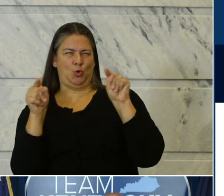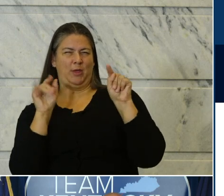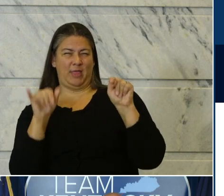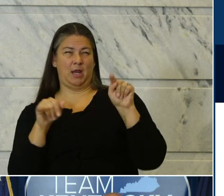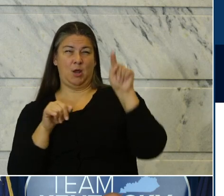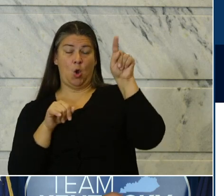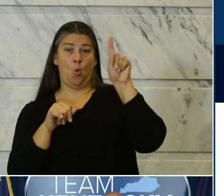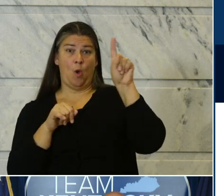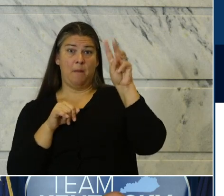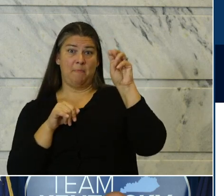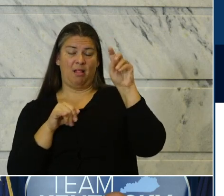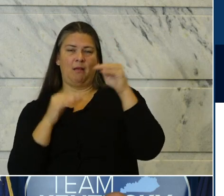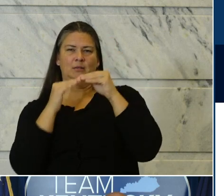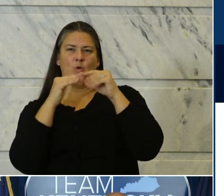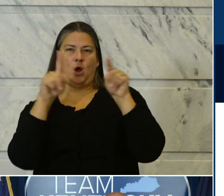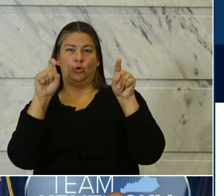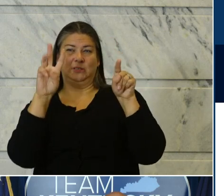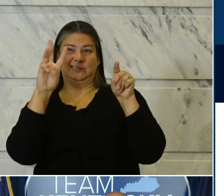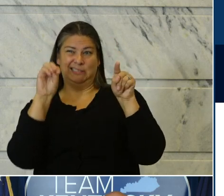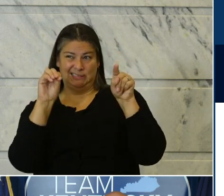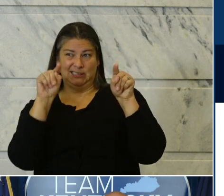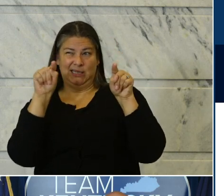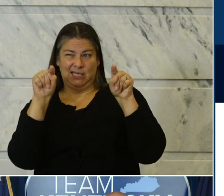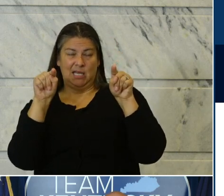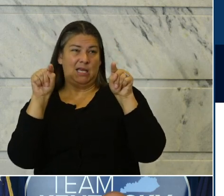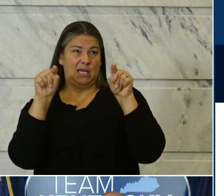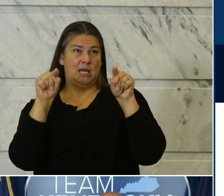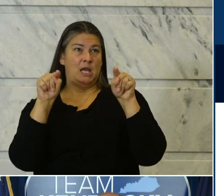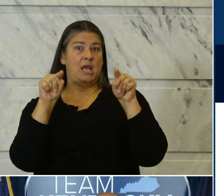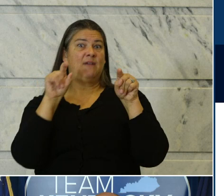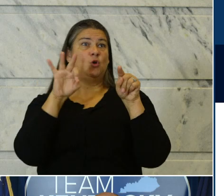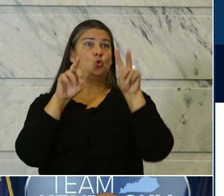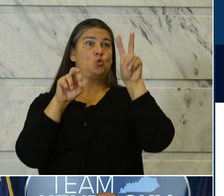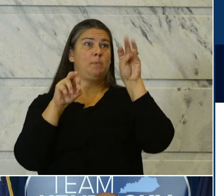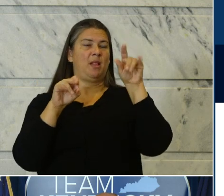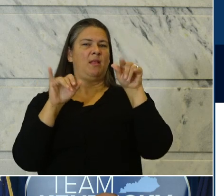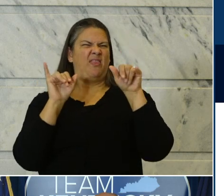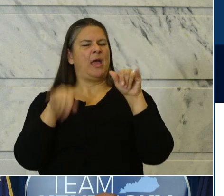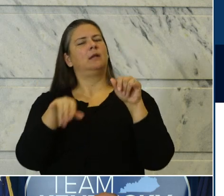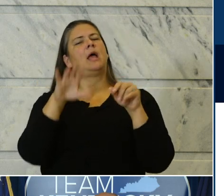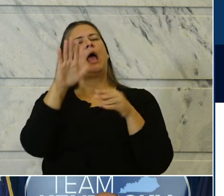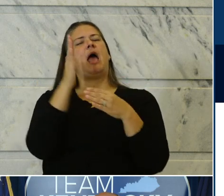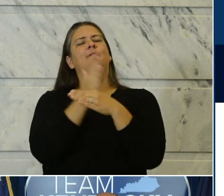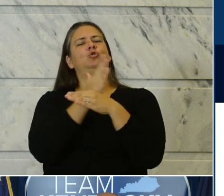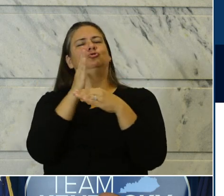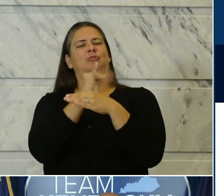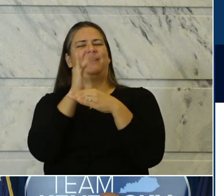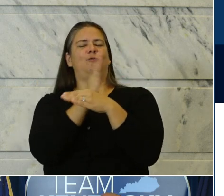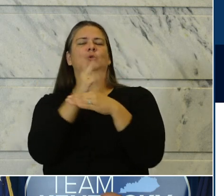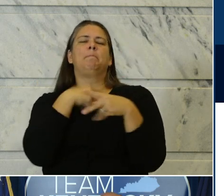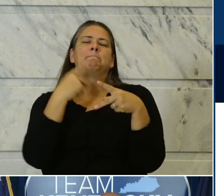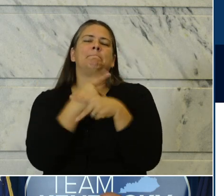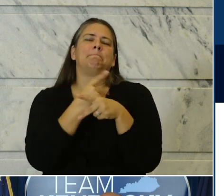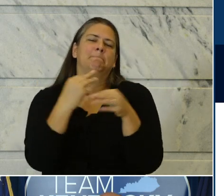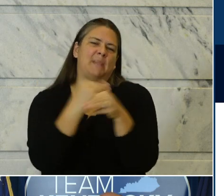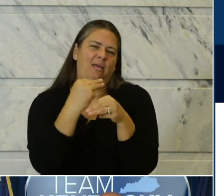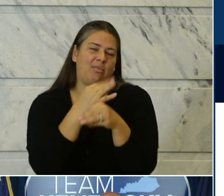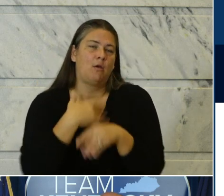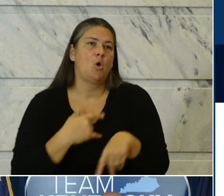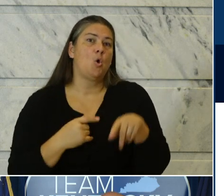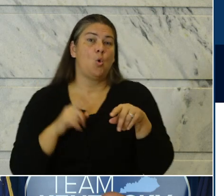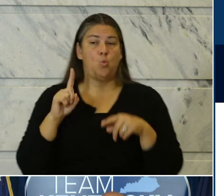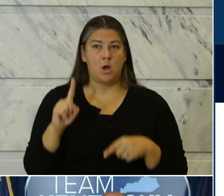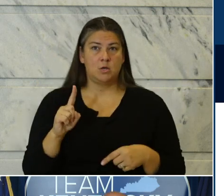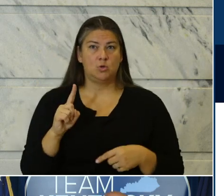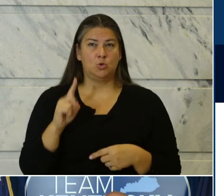is a disease that when it gets out of control, it starts to double rapidly. And so the little simple math here, you go from 1 to 2 to 4 to